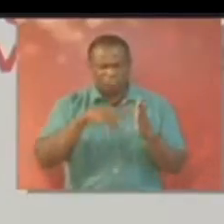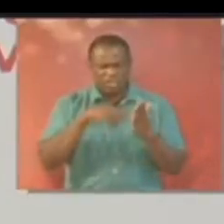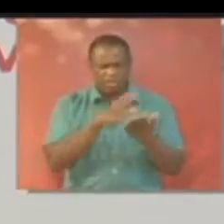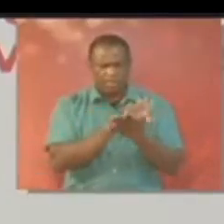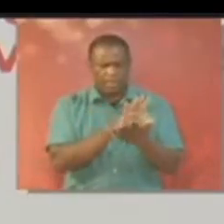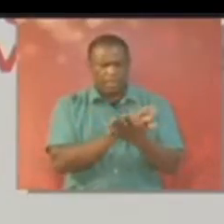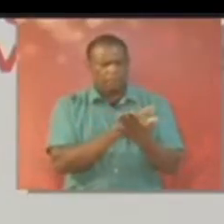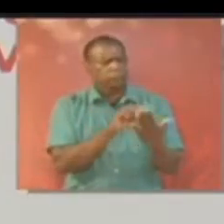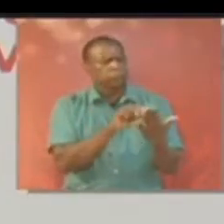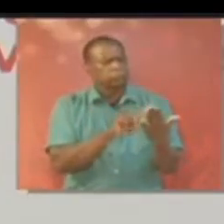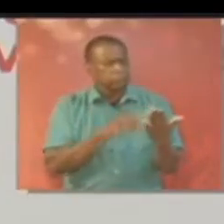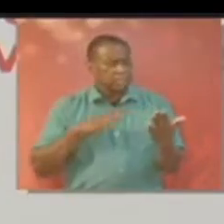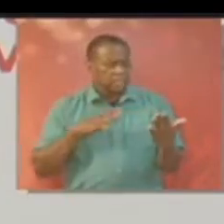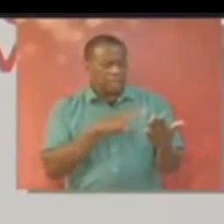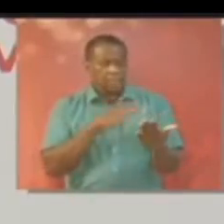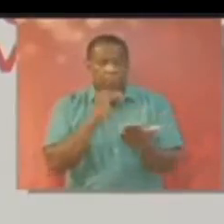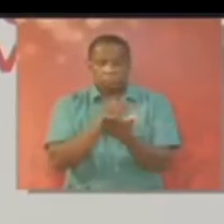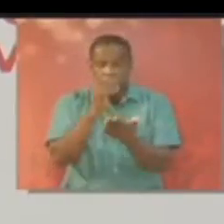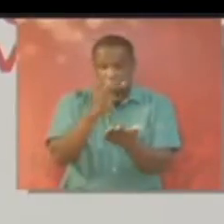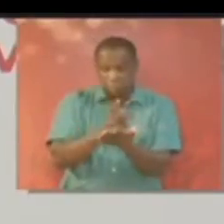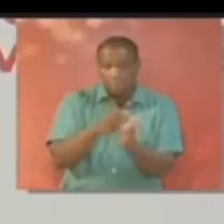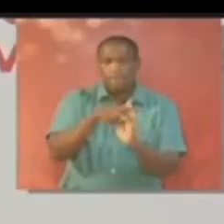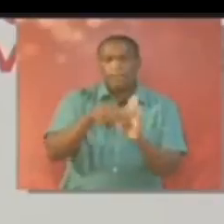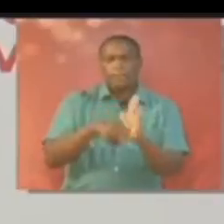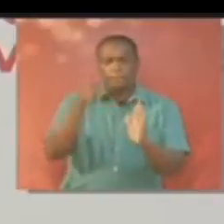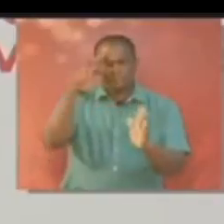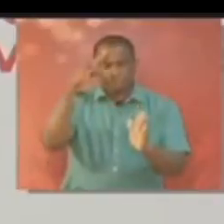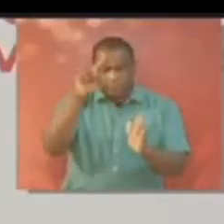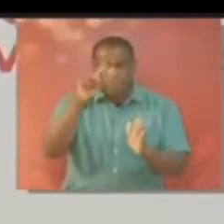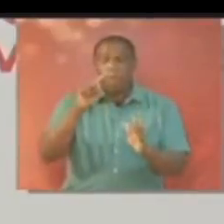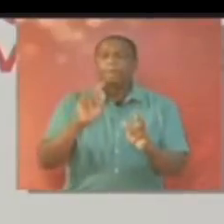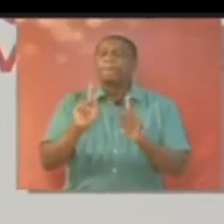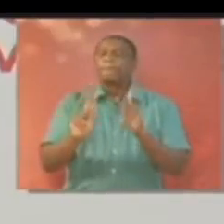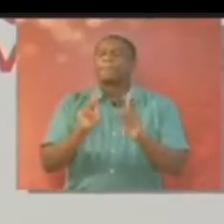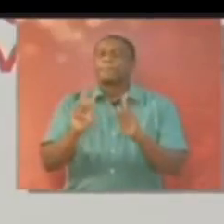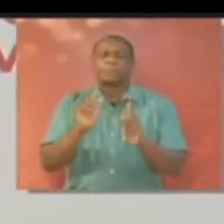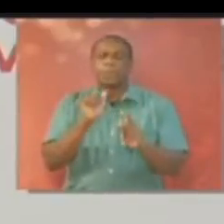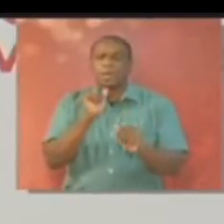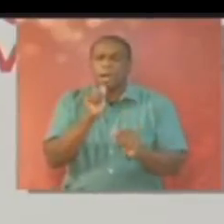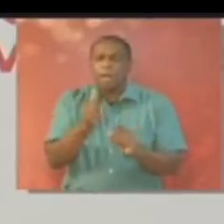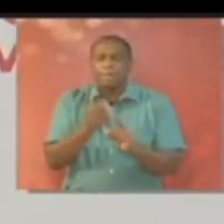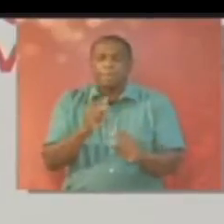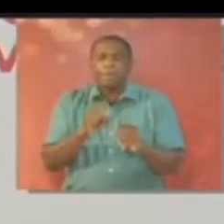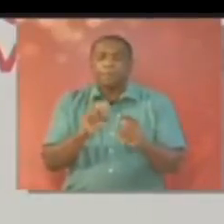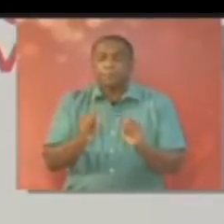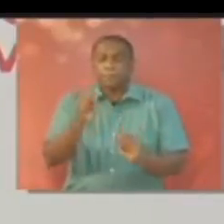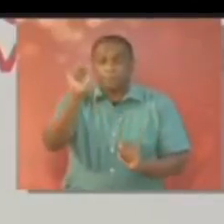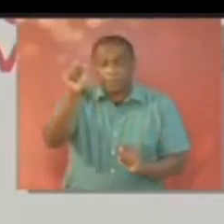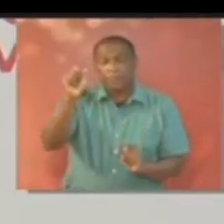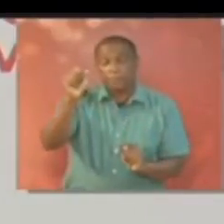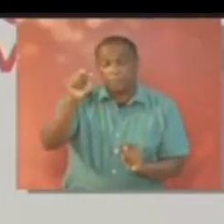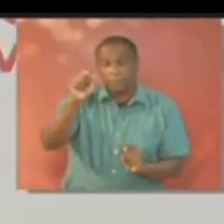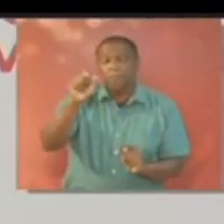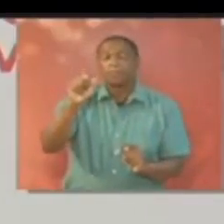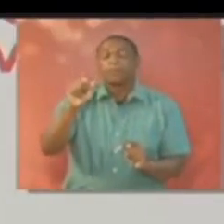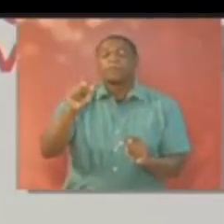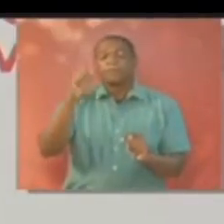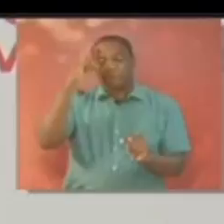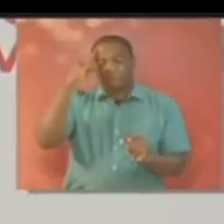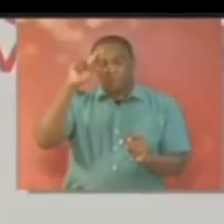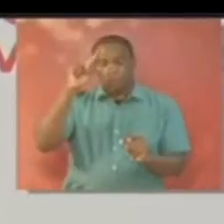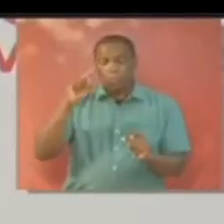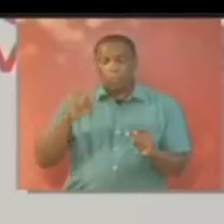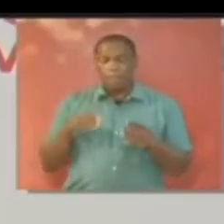Cabinet approved the policy for treating non-nationals with respect to the provision of public care healthcare